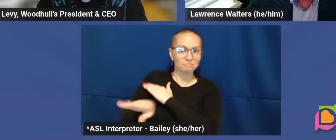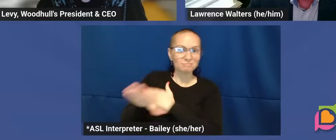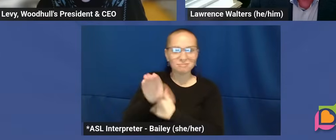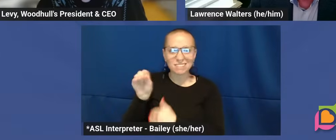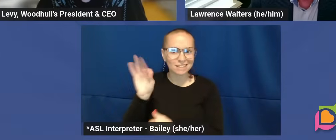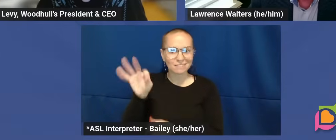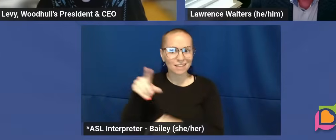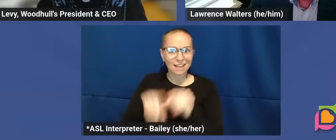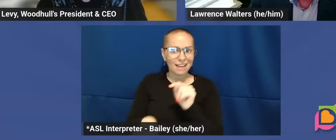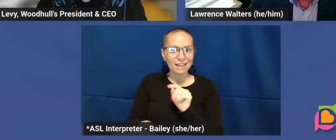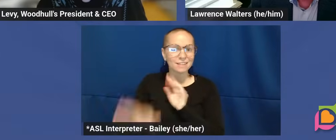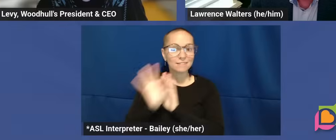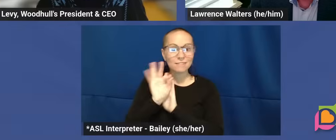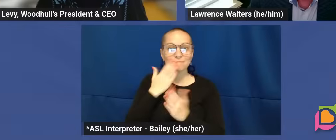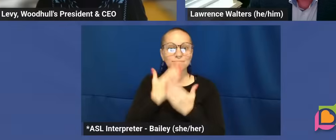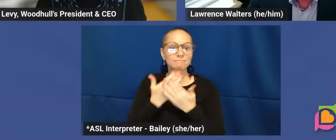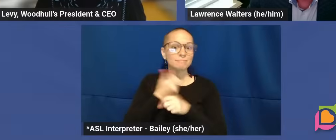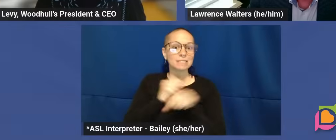sites in the United States.